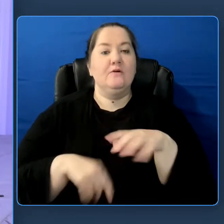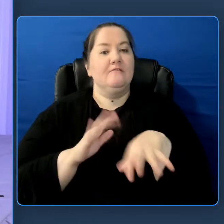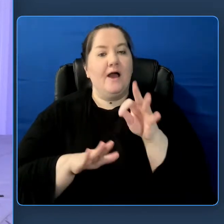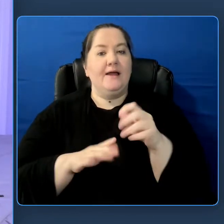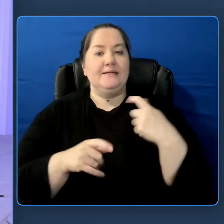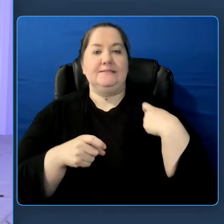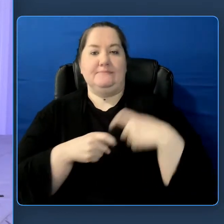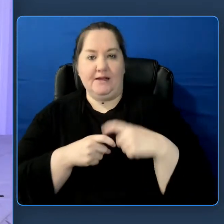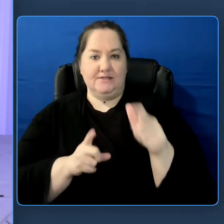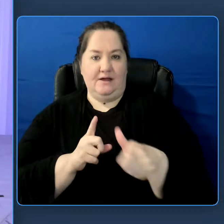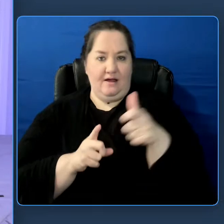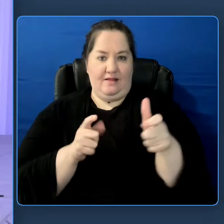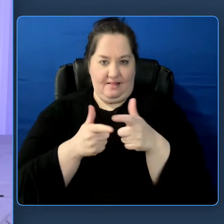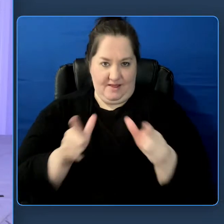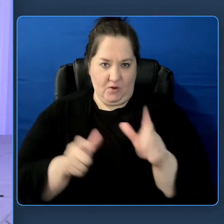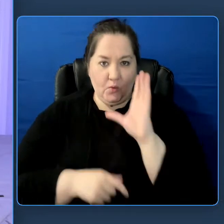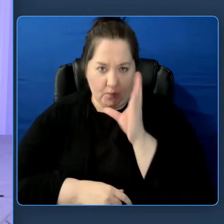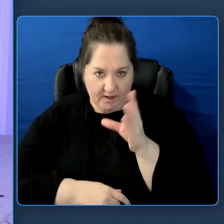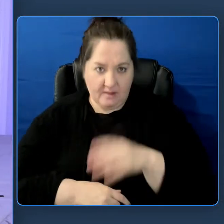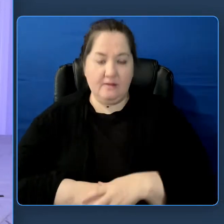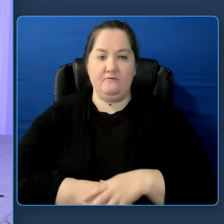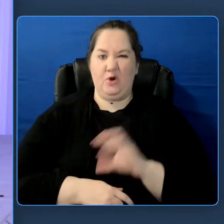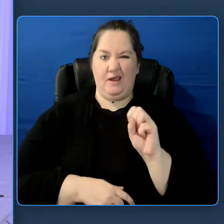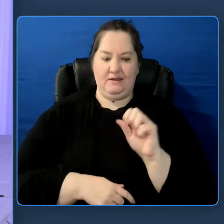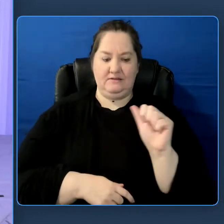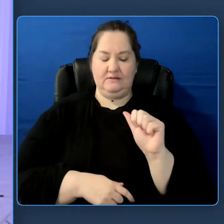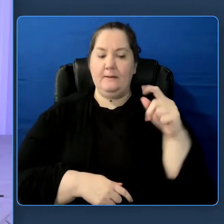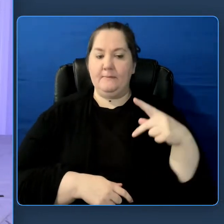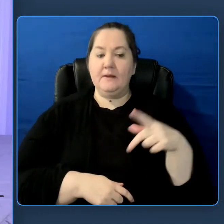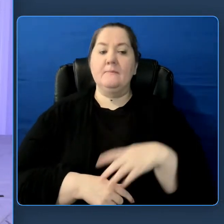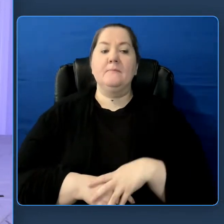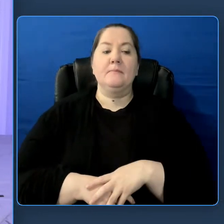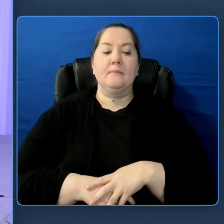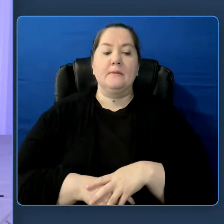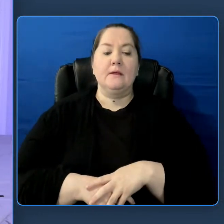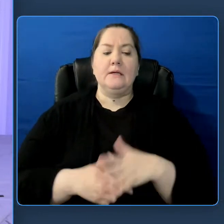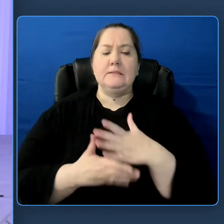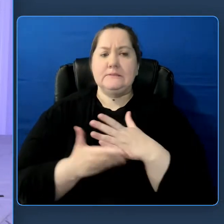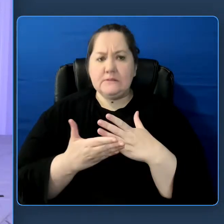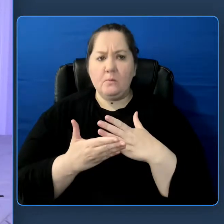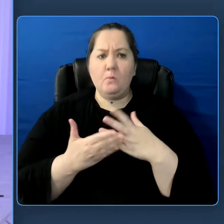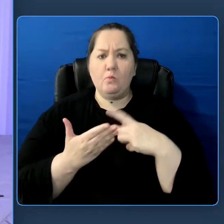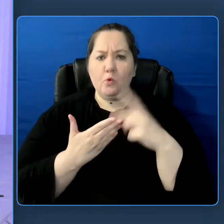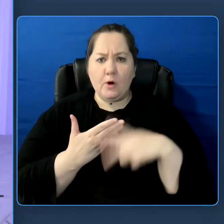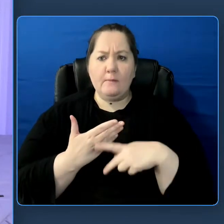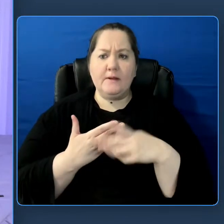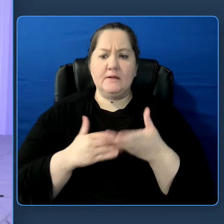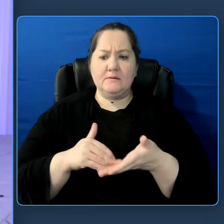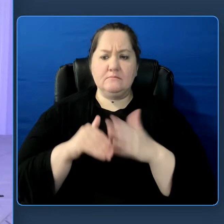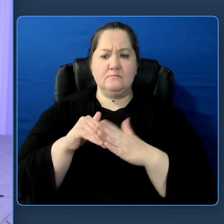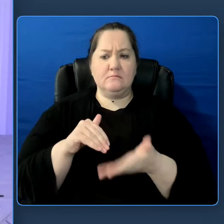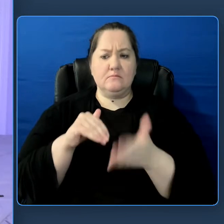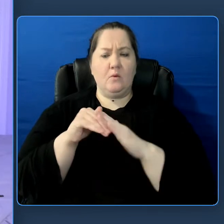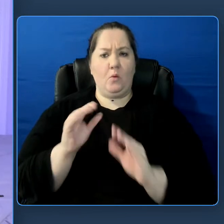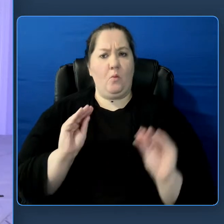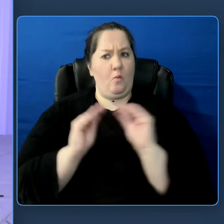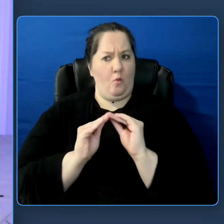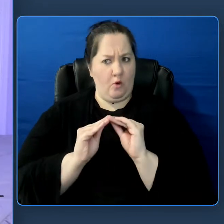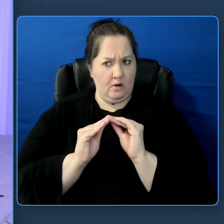language. Otherwise, for certain programming, and it's increasing with regards to audio